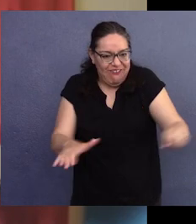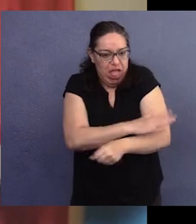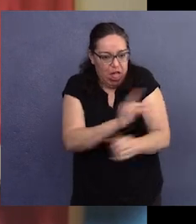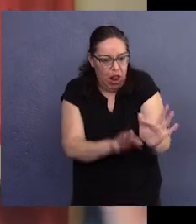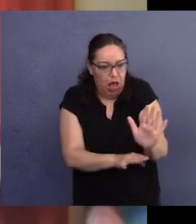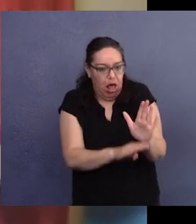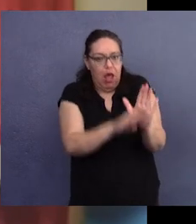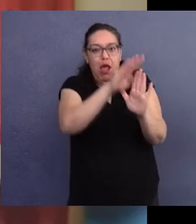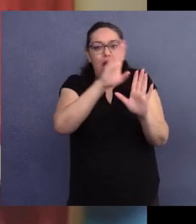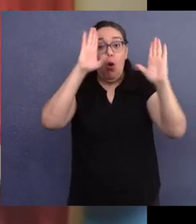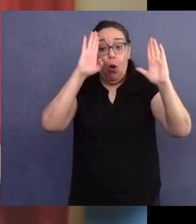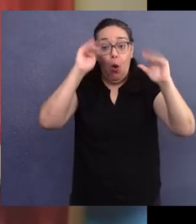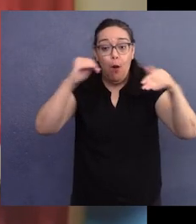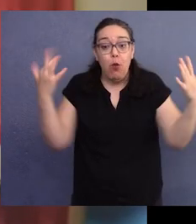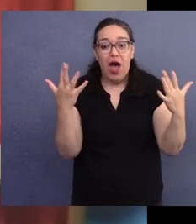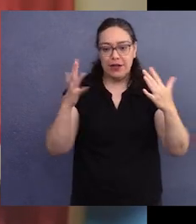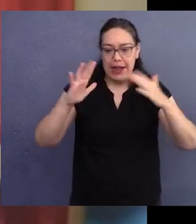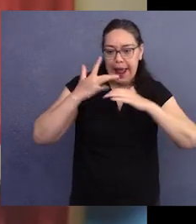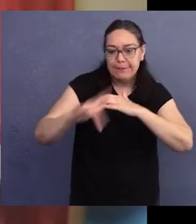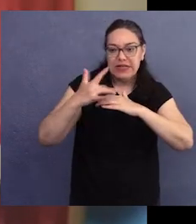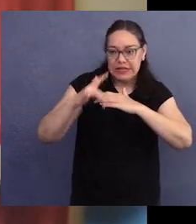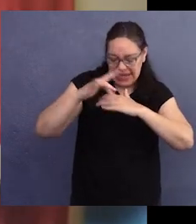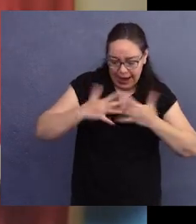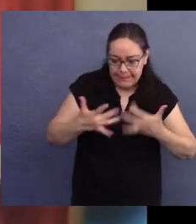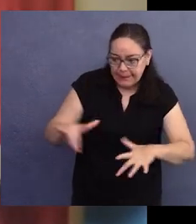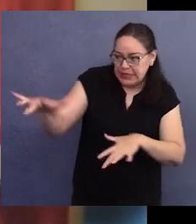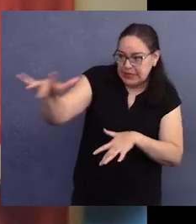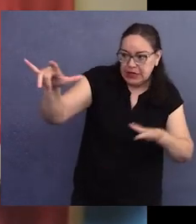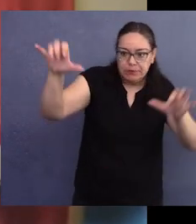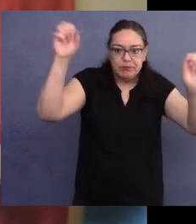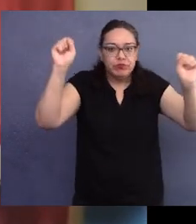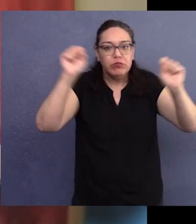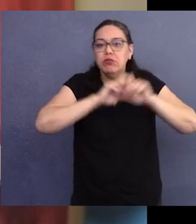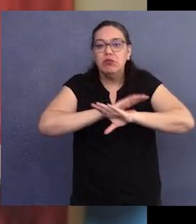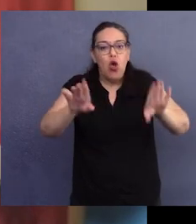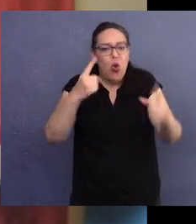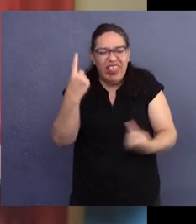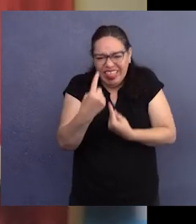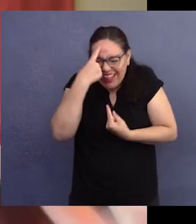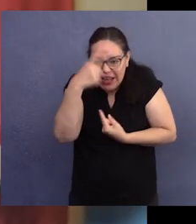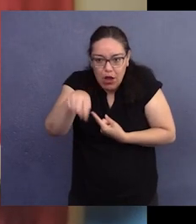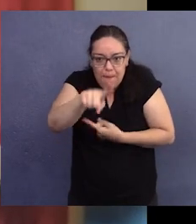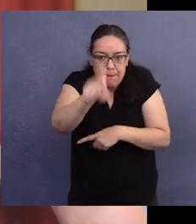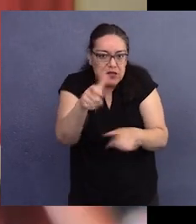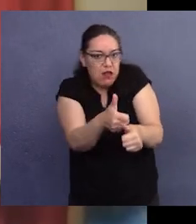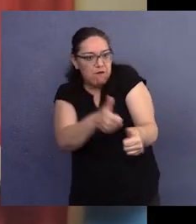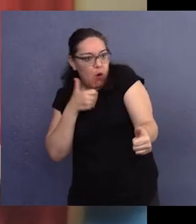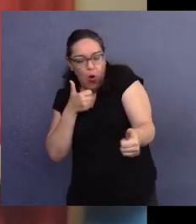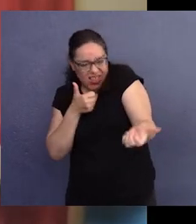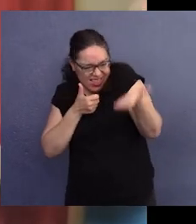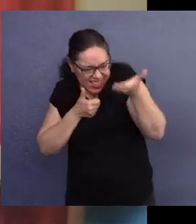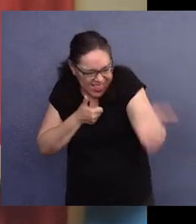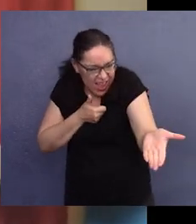though, is for emptiness. So don't think you must avoid it. It contains